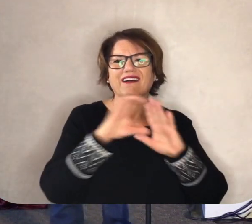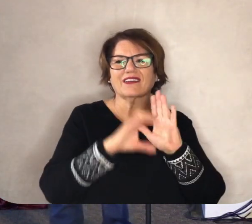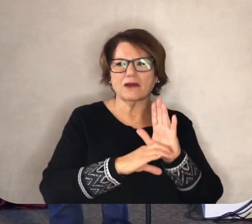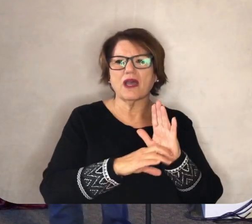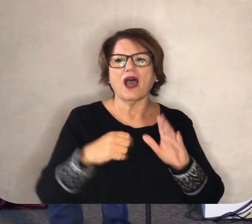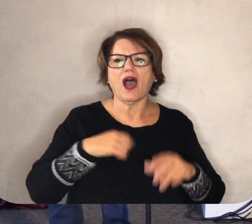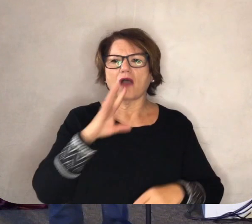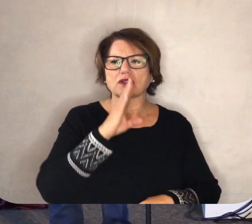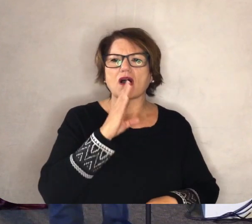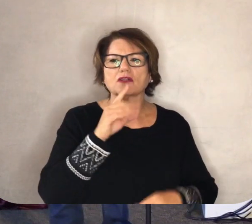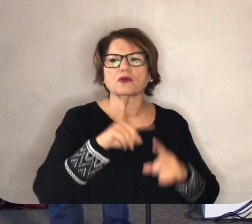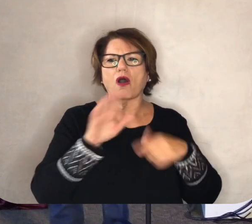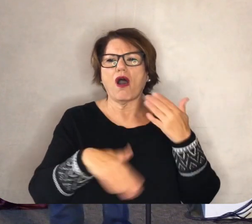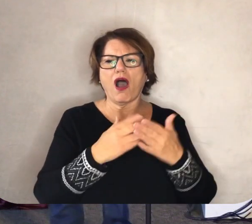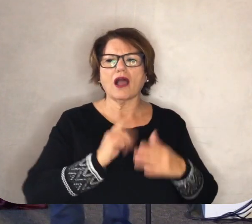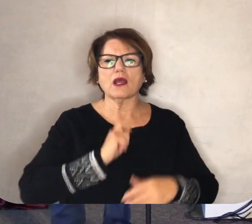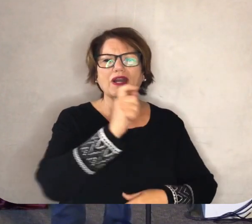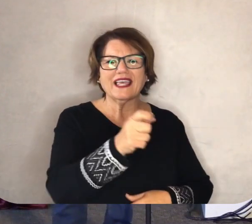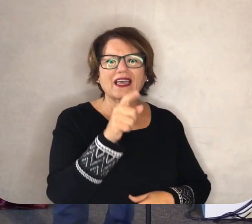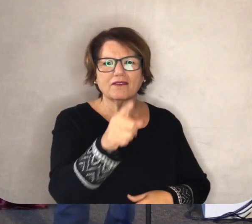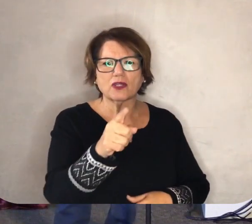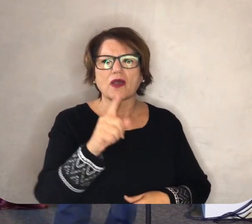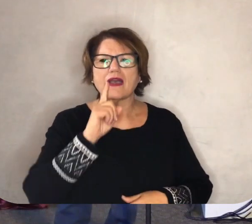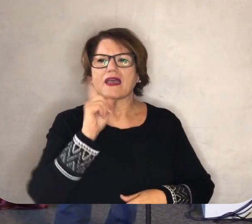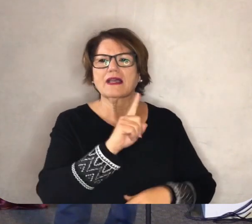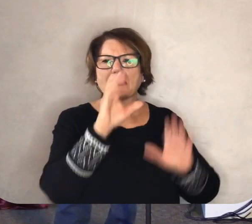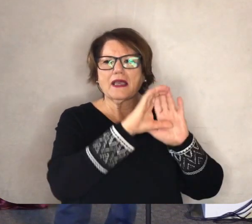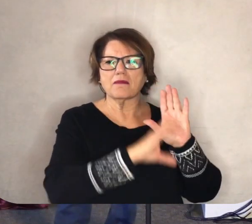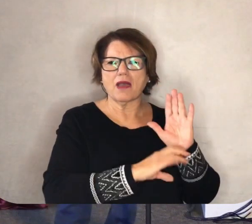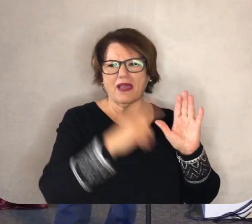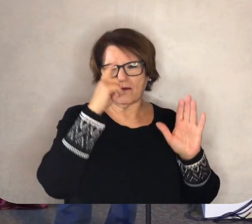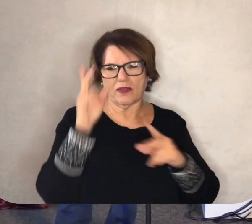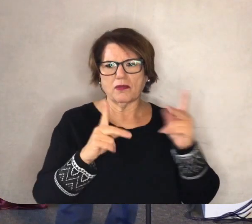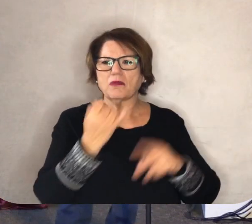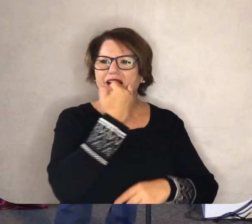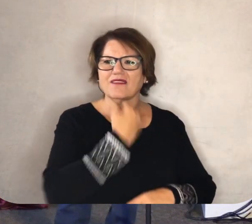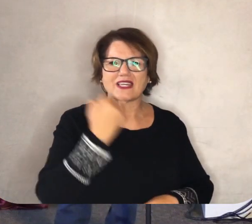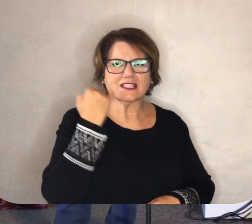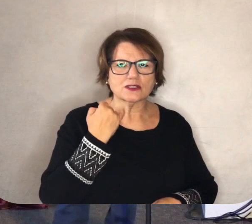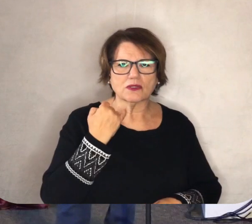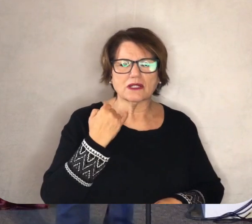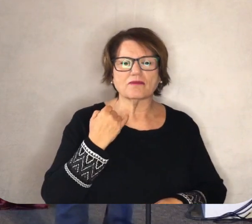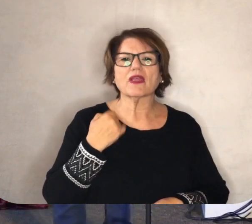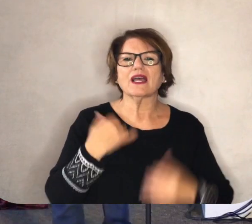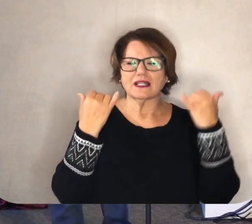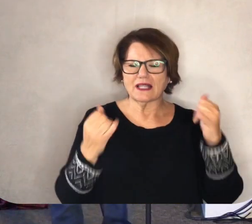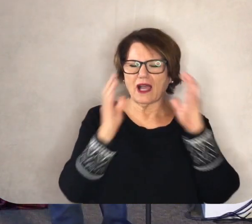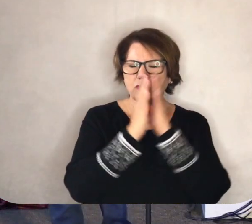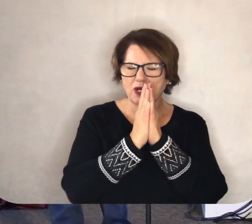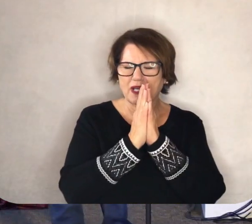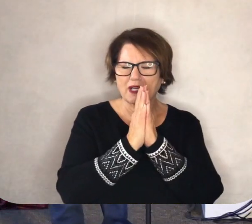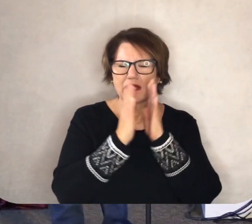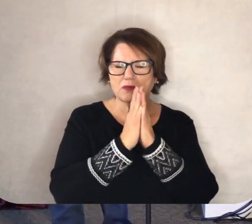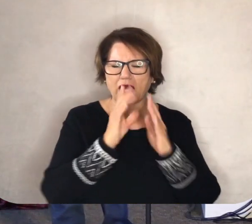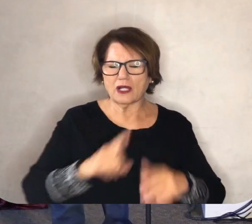will speak to you about all that I will give you in commandment for the people of Israel." Let's pray. Pray now,